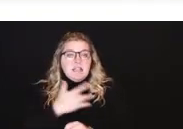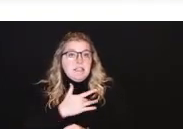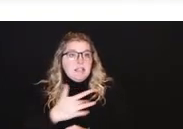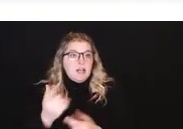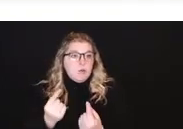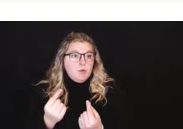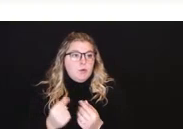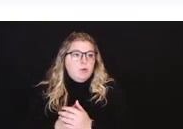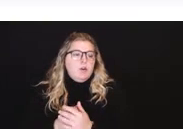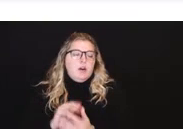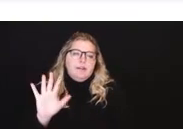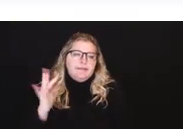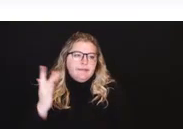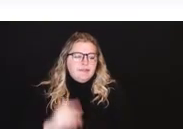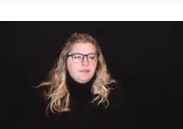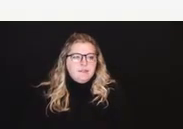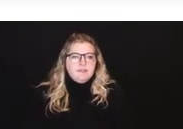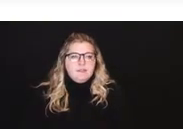already have, oh, come on.